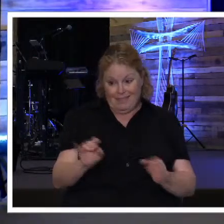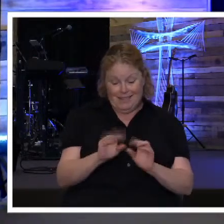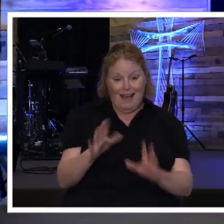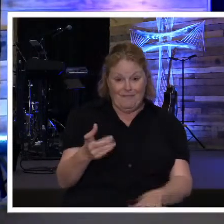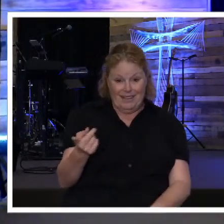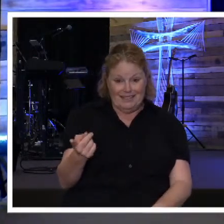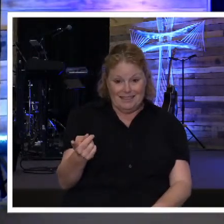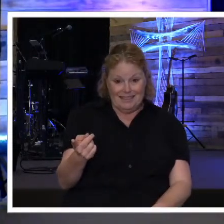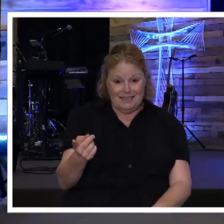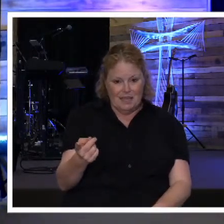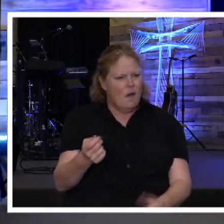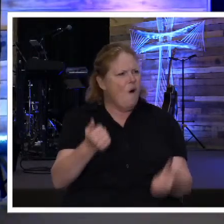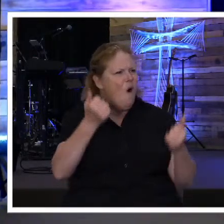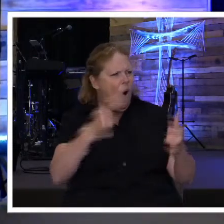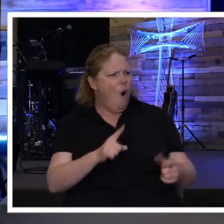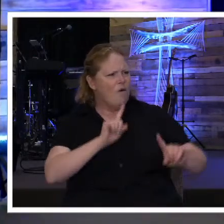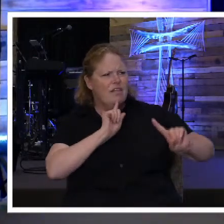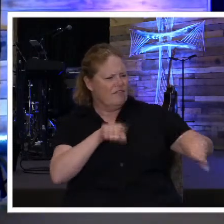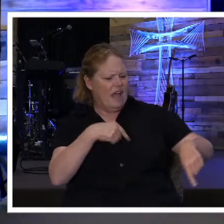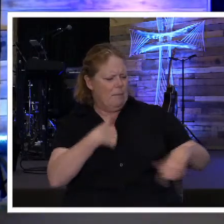said,